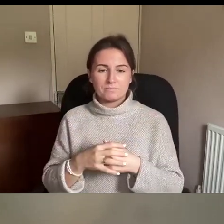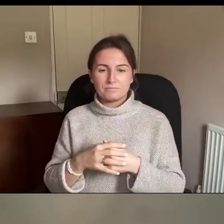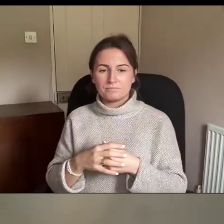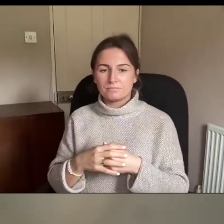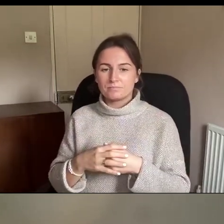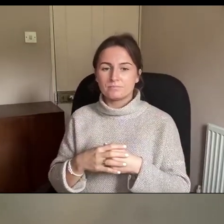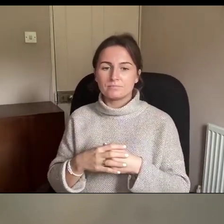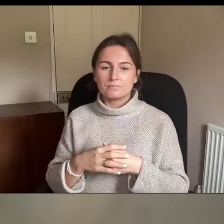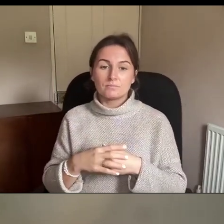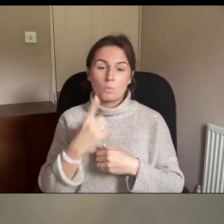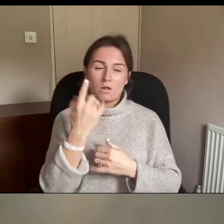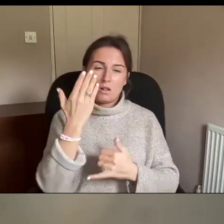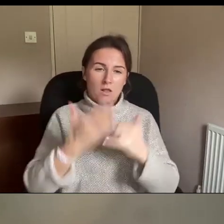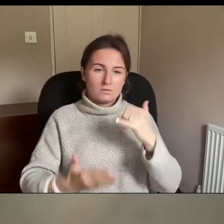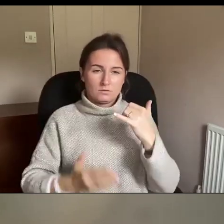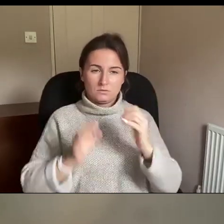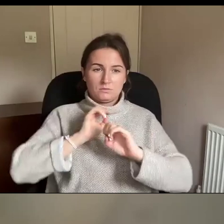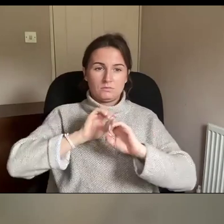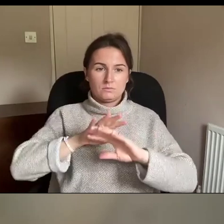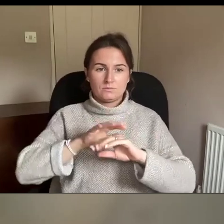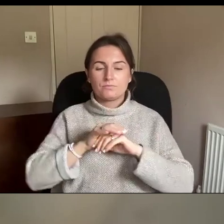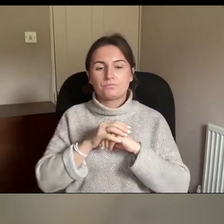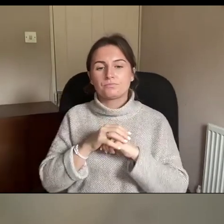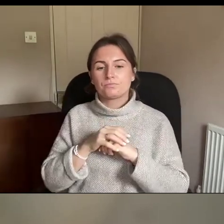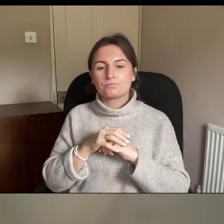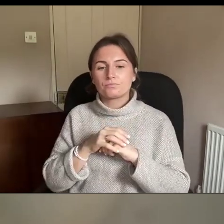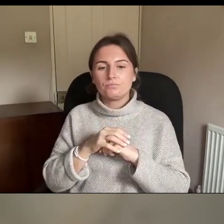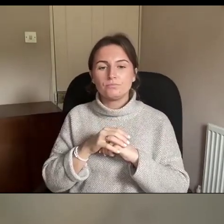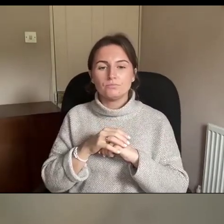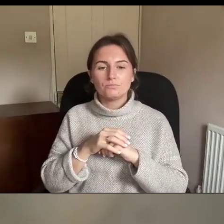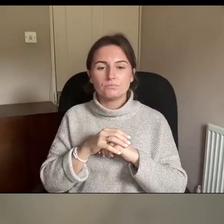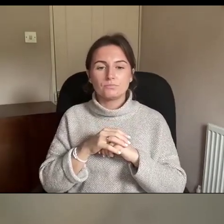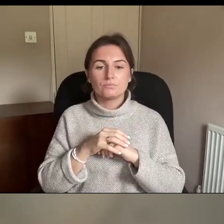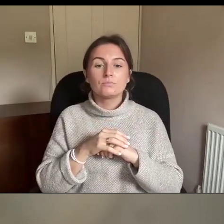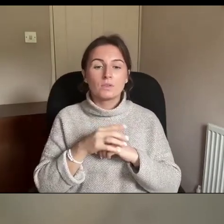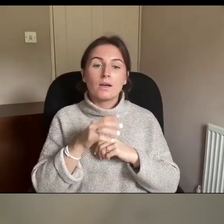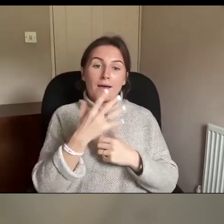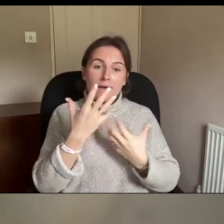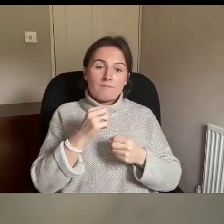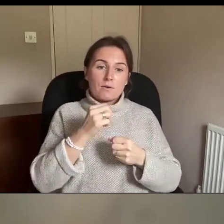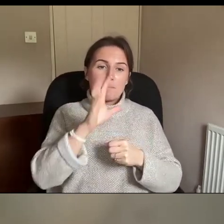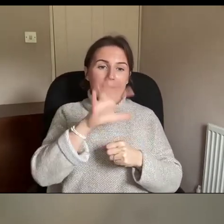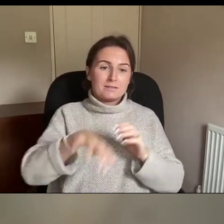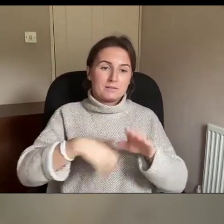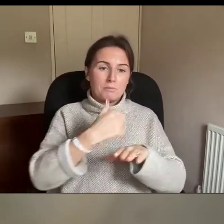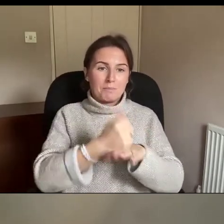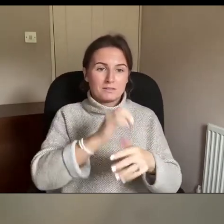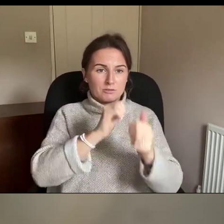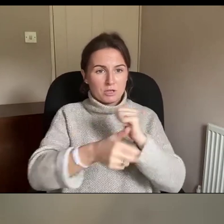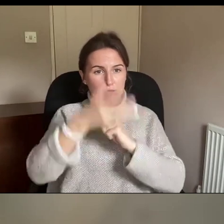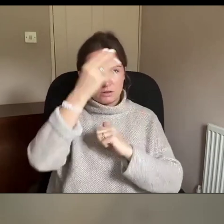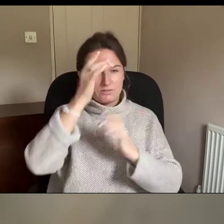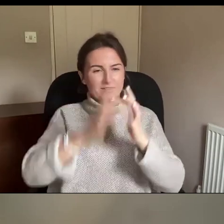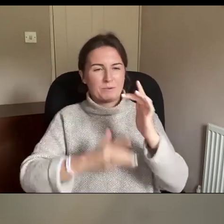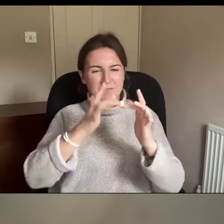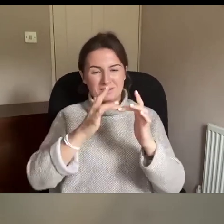And also one last thing, we have, as well as the place-based peer learning website, it is